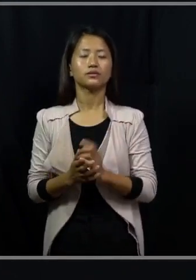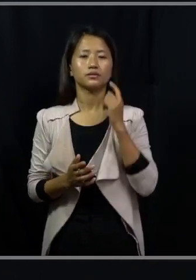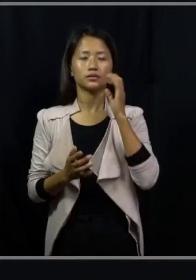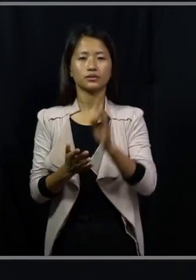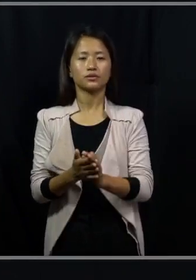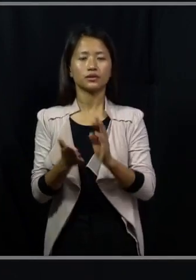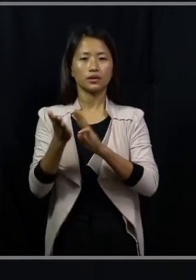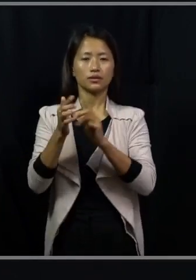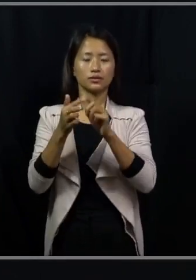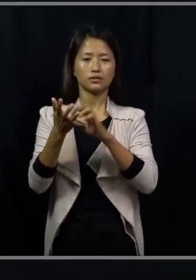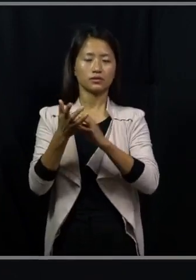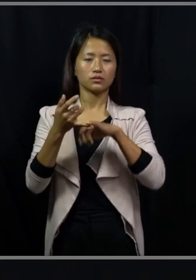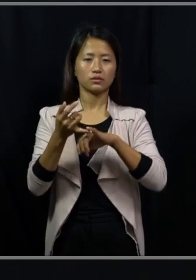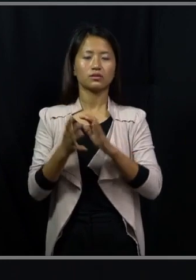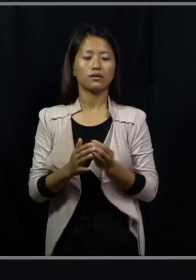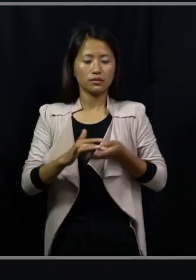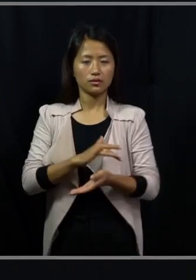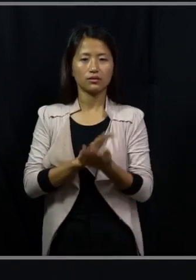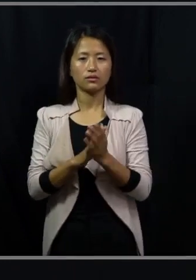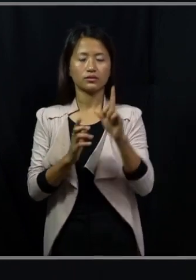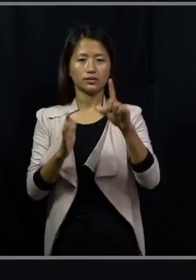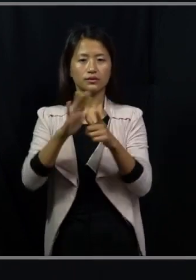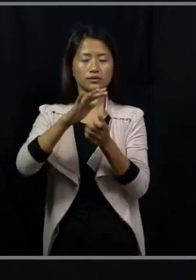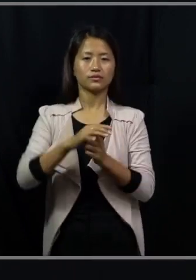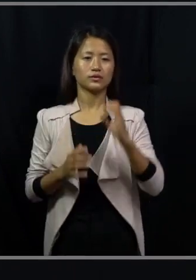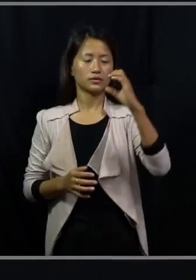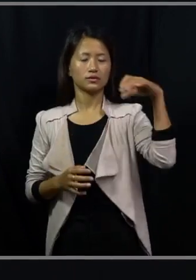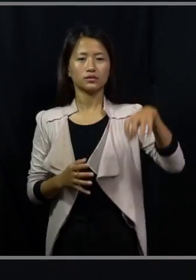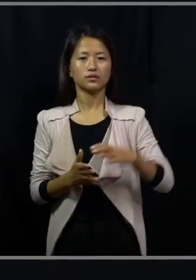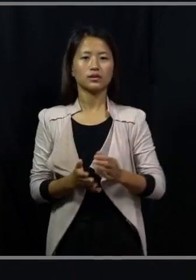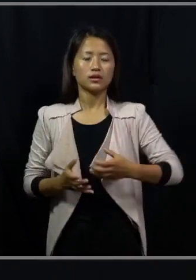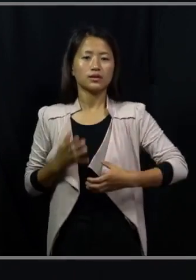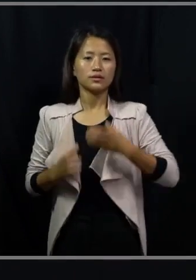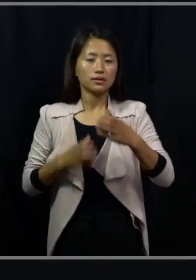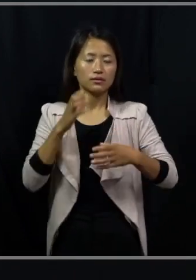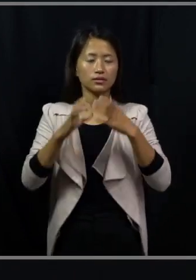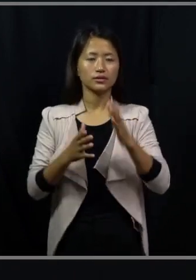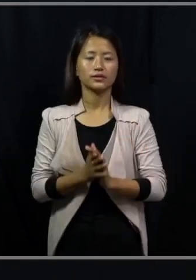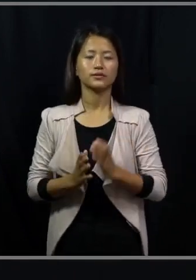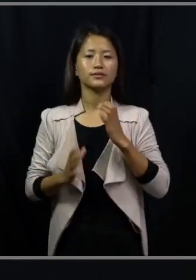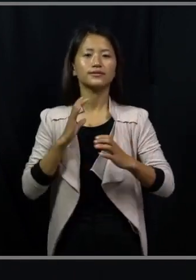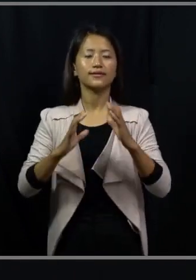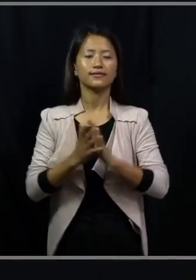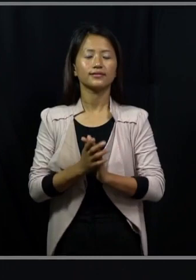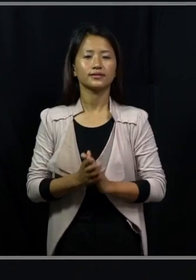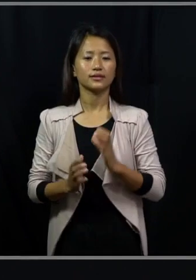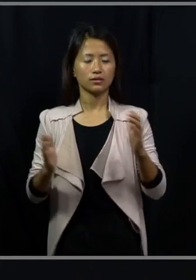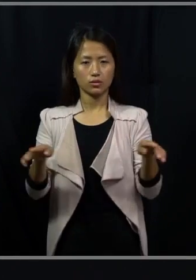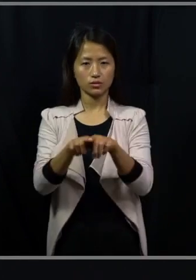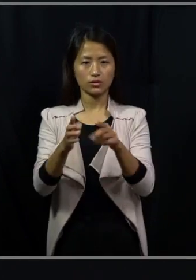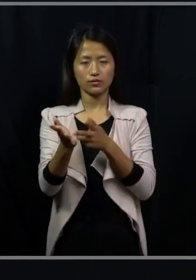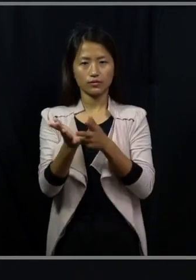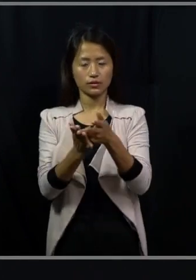important city of Mesopotamia, and the leaders of the city encouraged the settlements of the villages close to